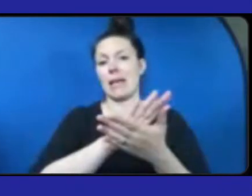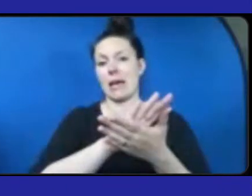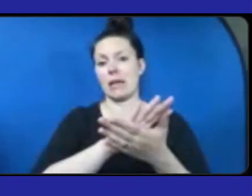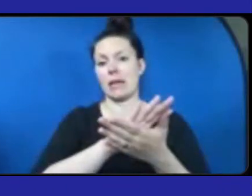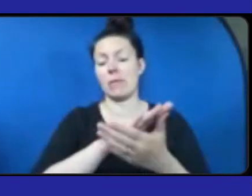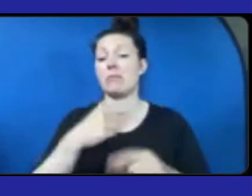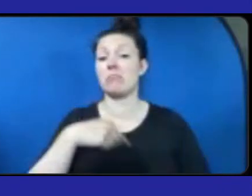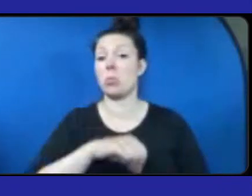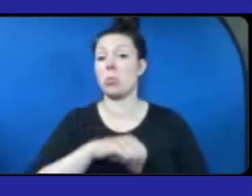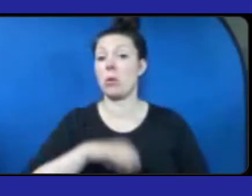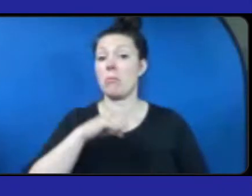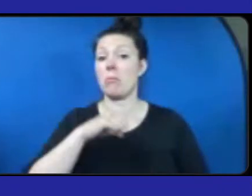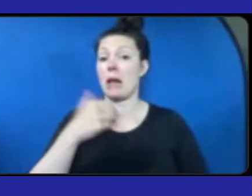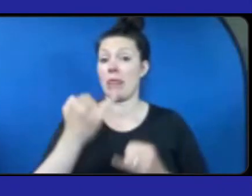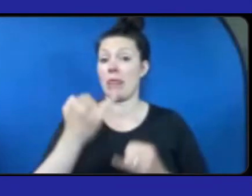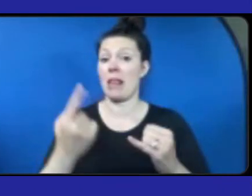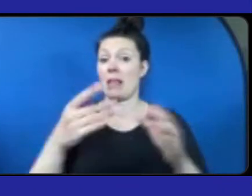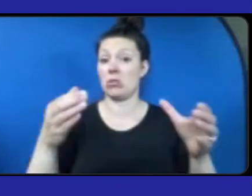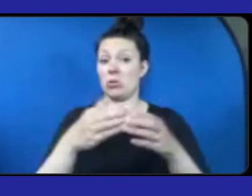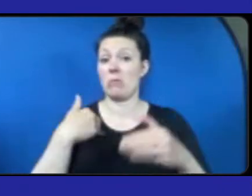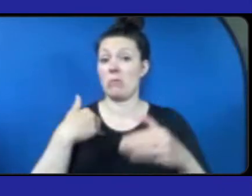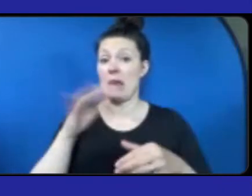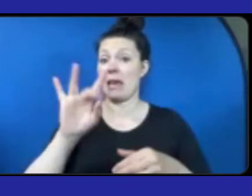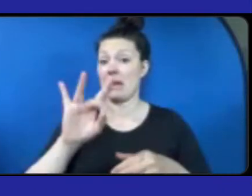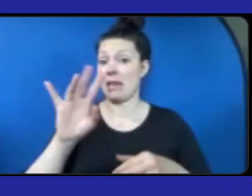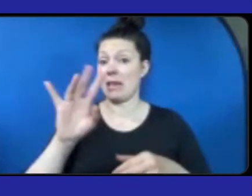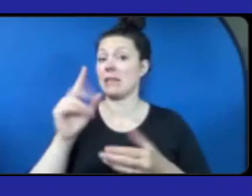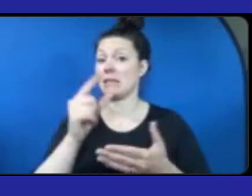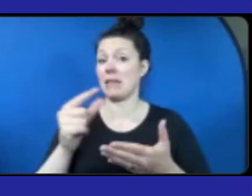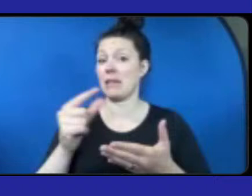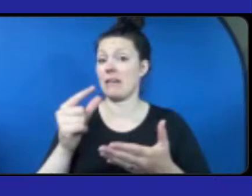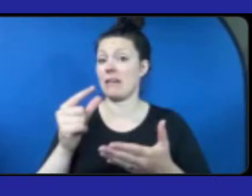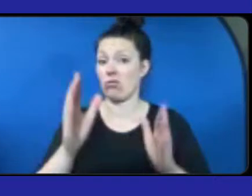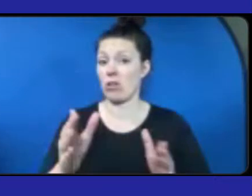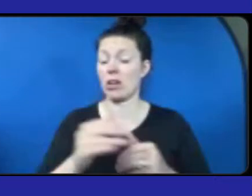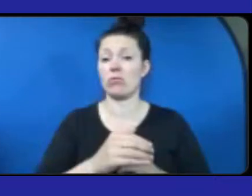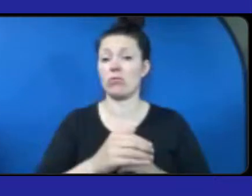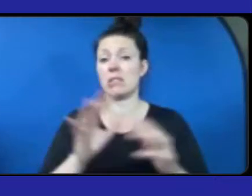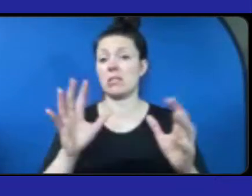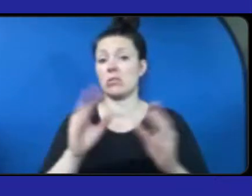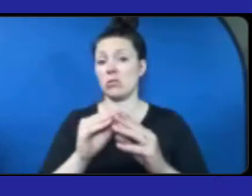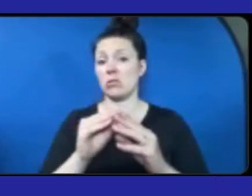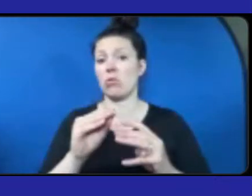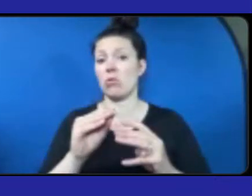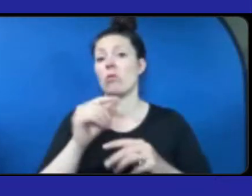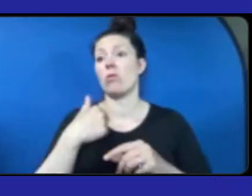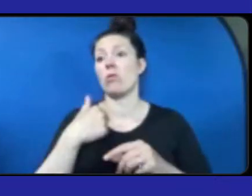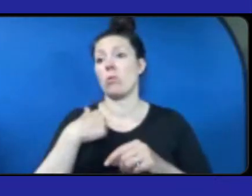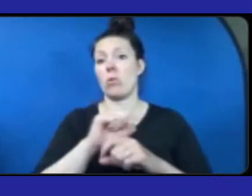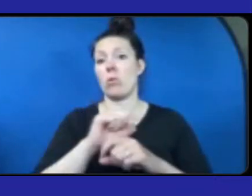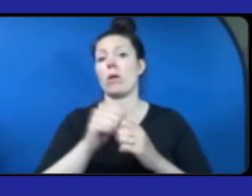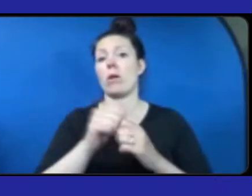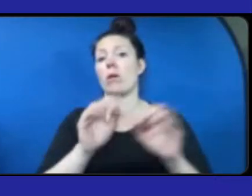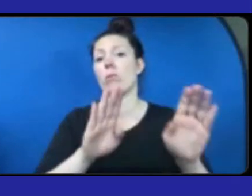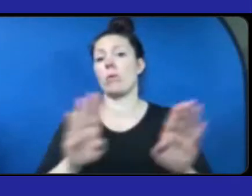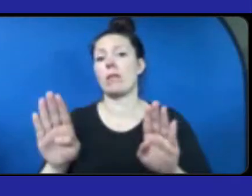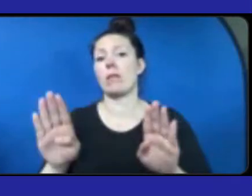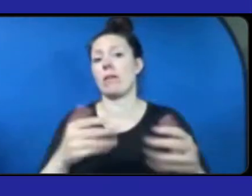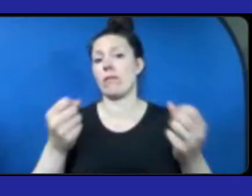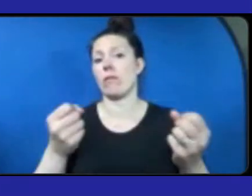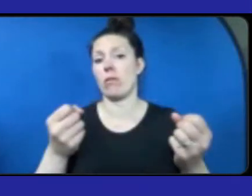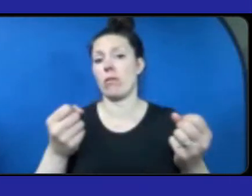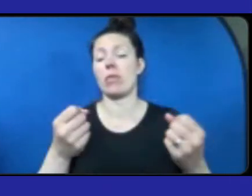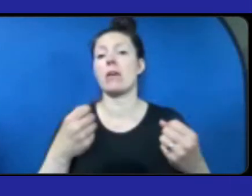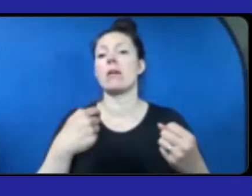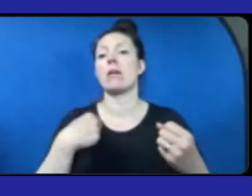very proud that the last cohort had 87 graduates in total, where we're working with behavioral health.